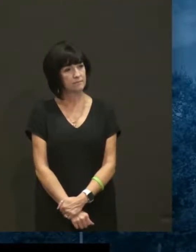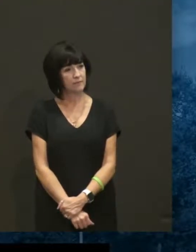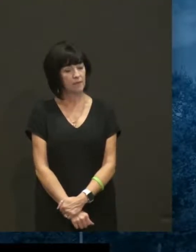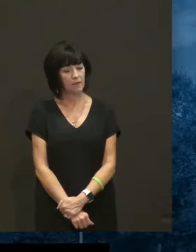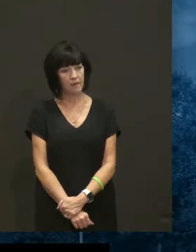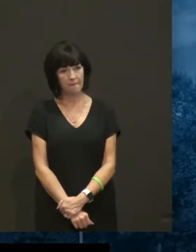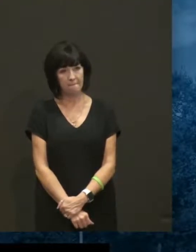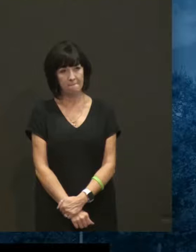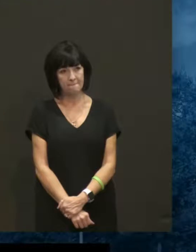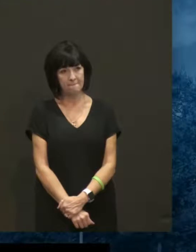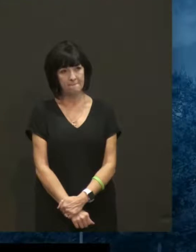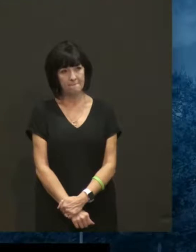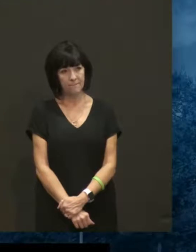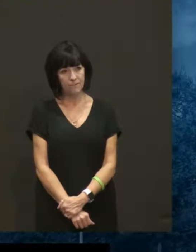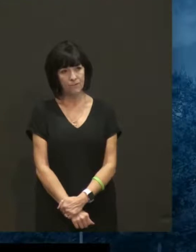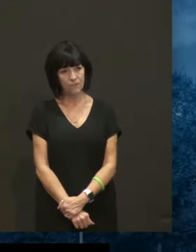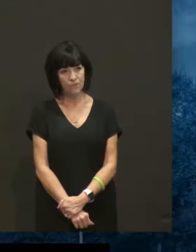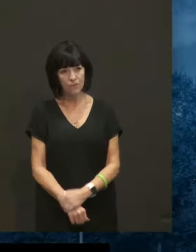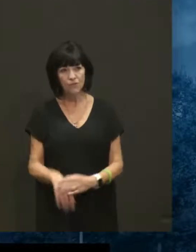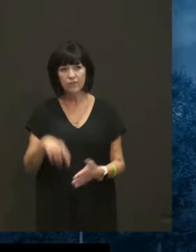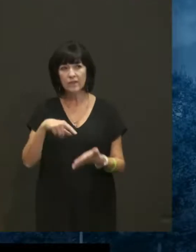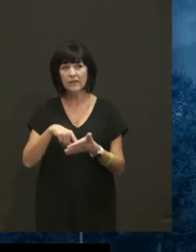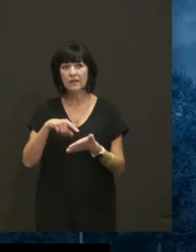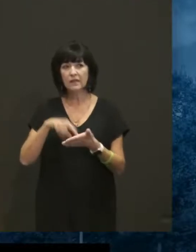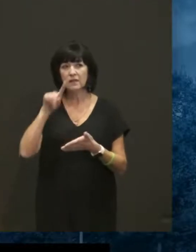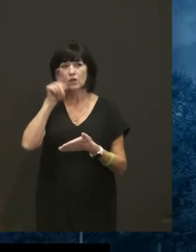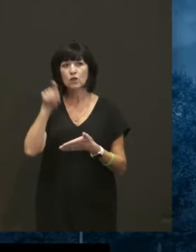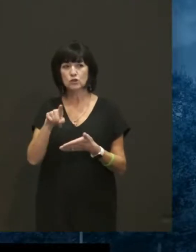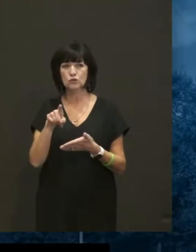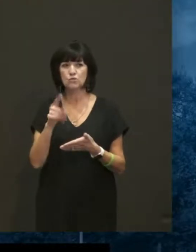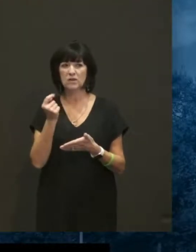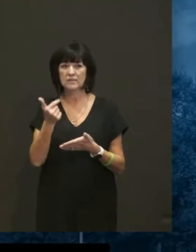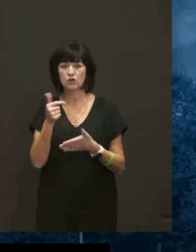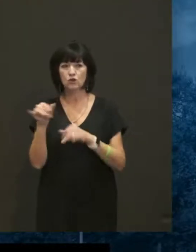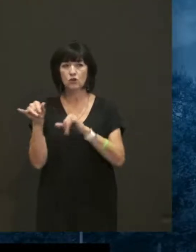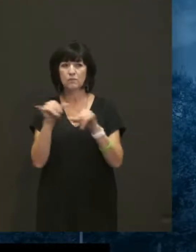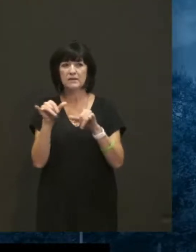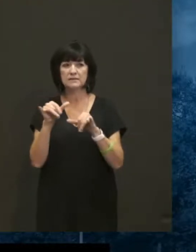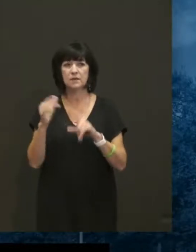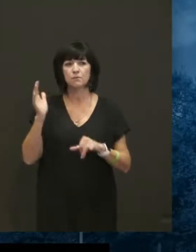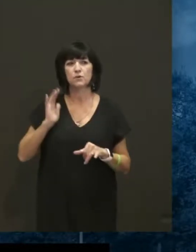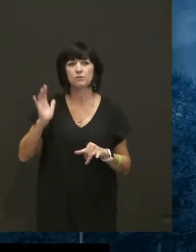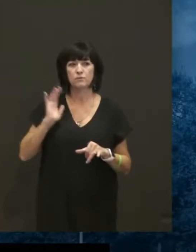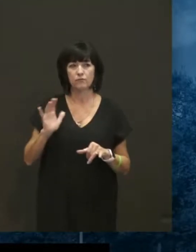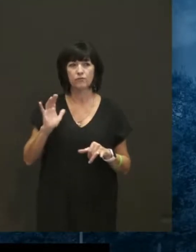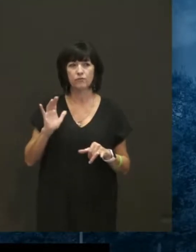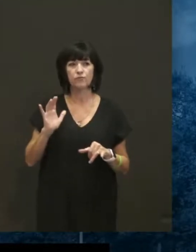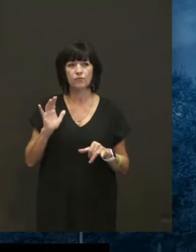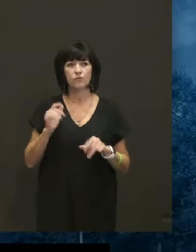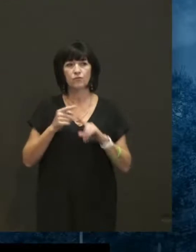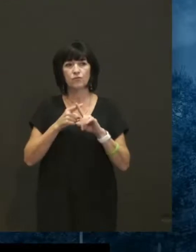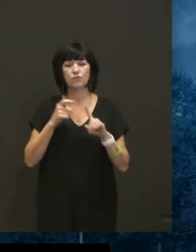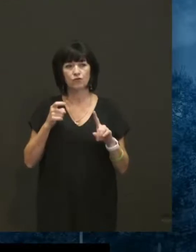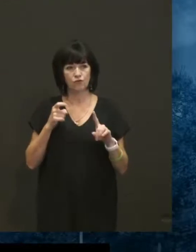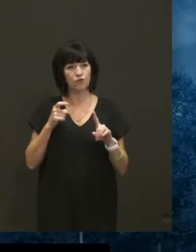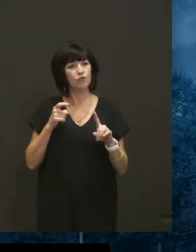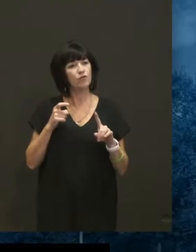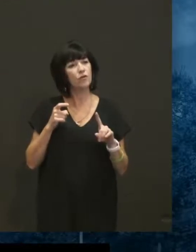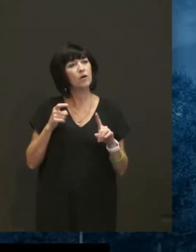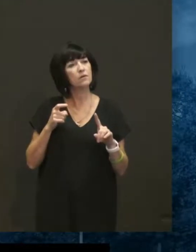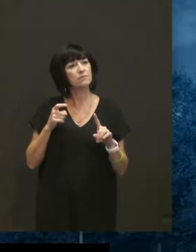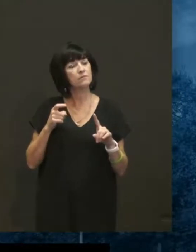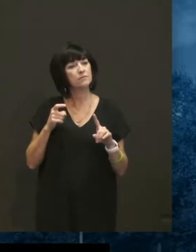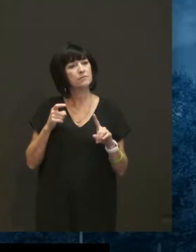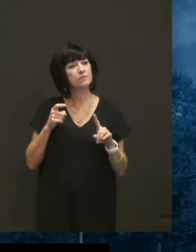All right, this first question is a little similar to before, but this is from Howard Monroe from CBS 3. Are you convinced election officials will be able